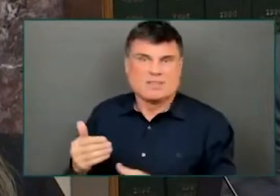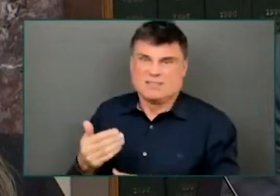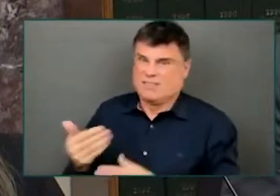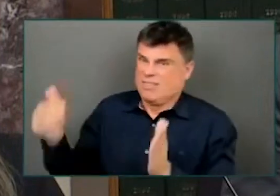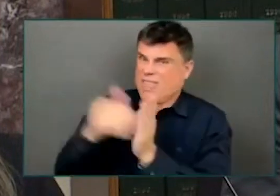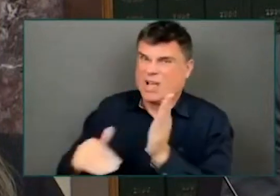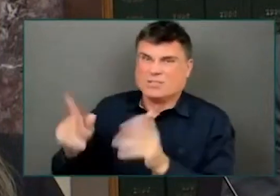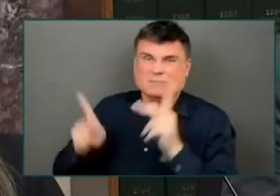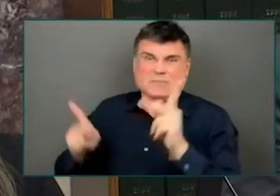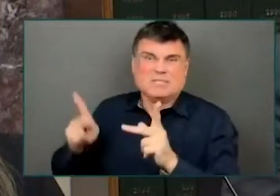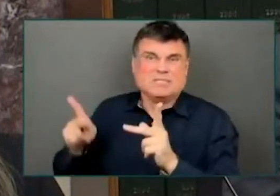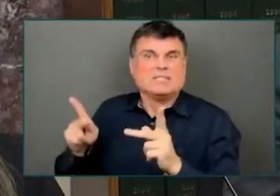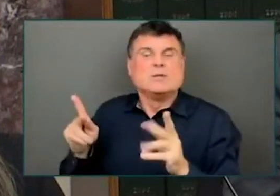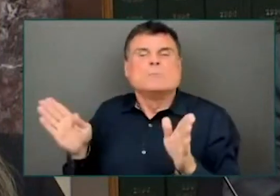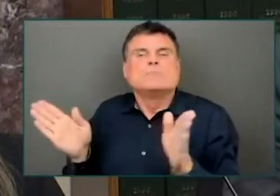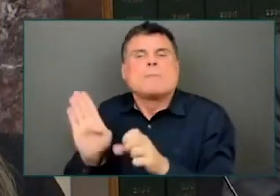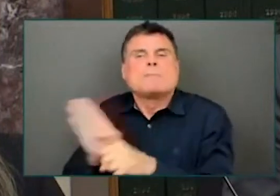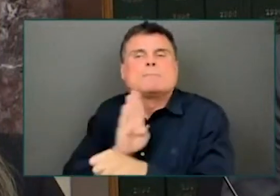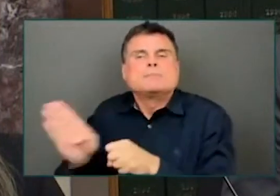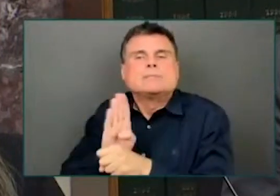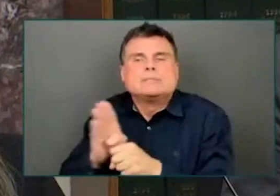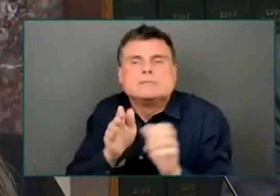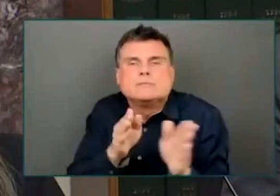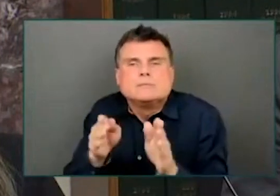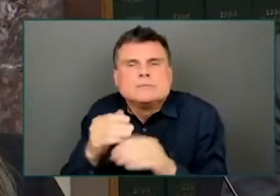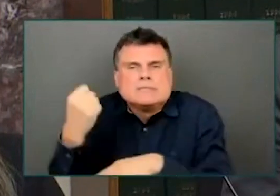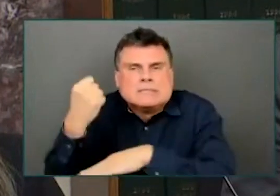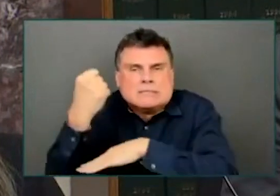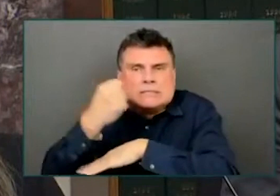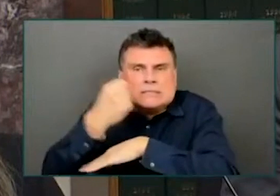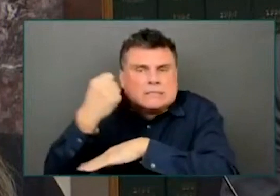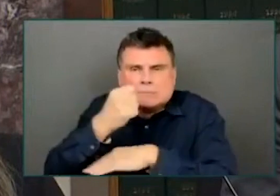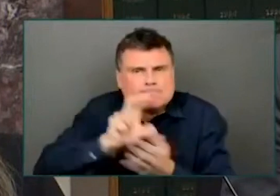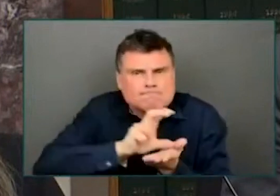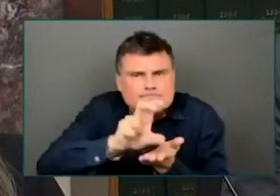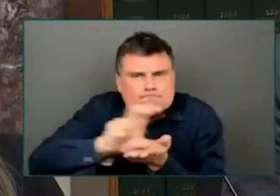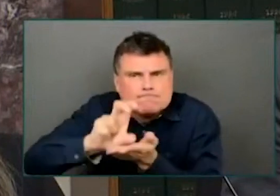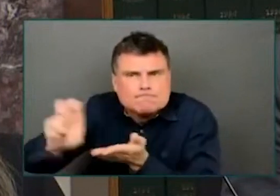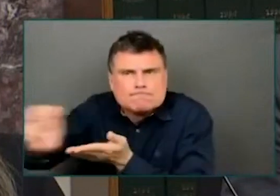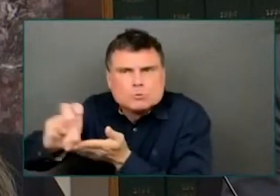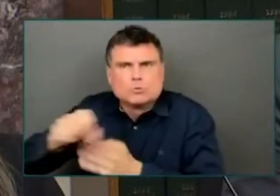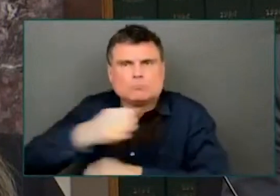BC has provided some of the highest supports for people and businesses per capita in Canada.